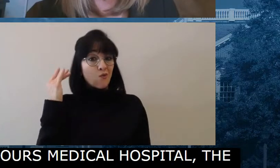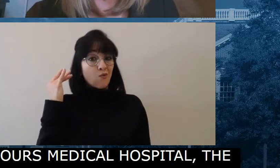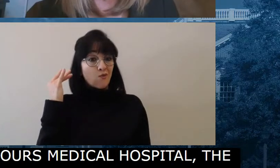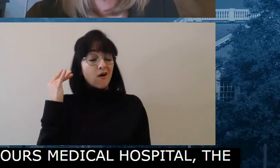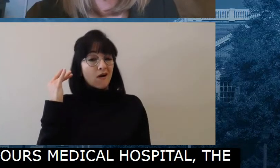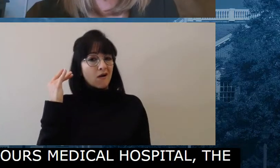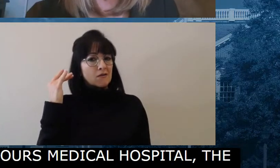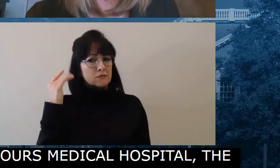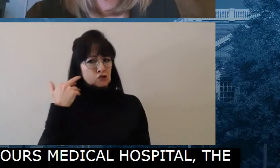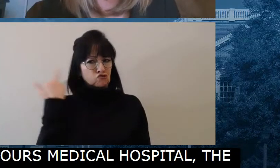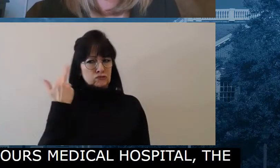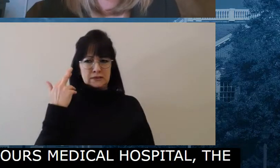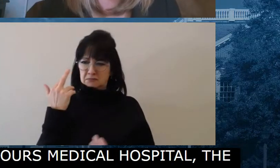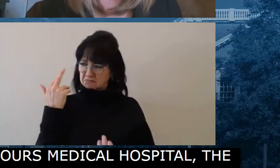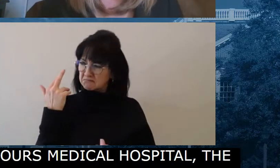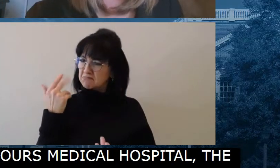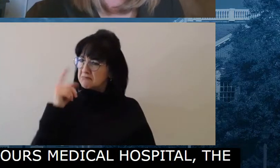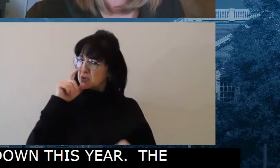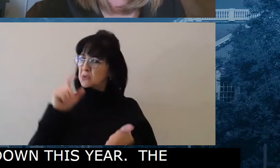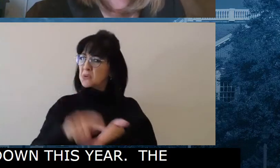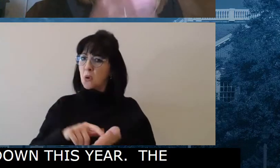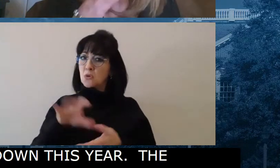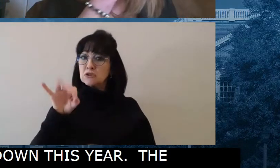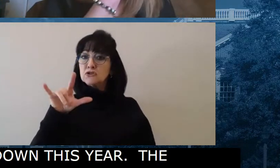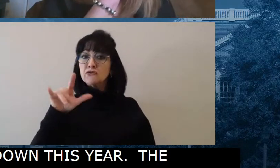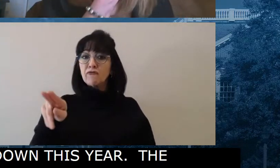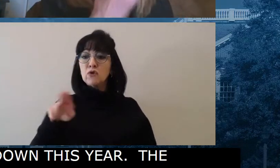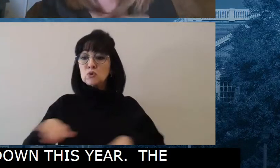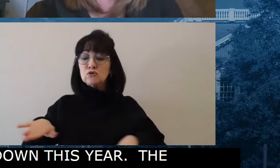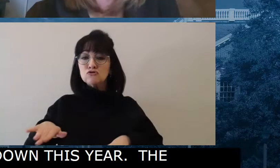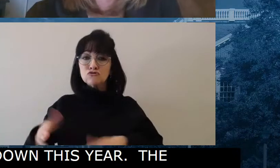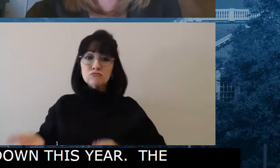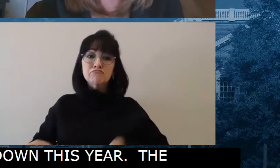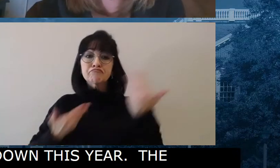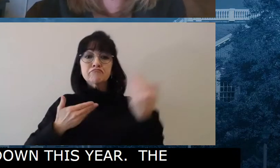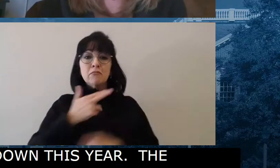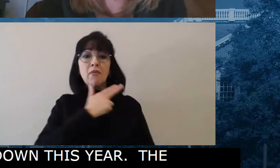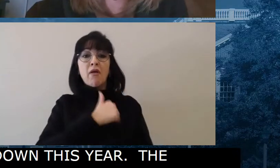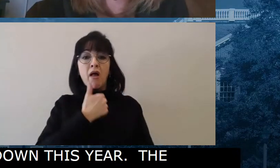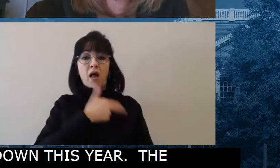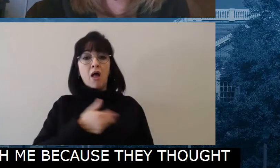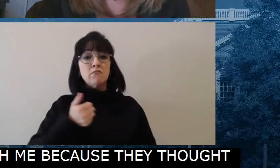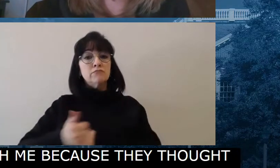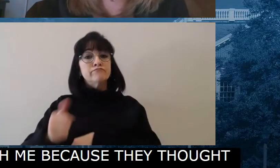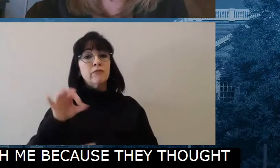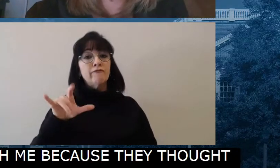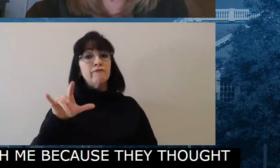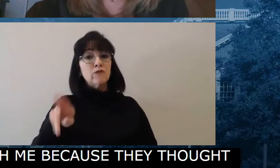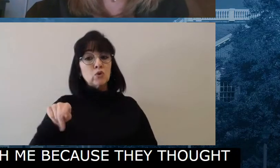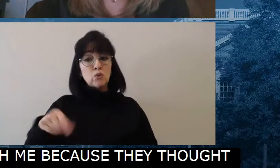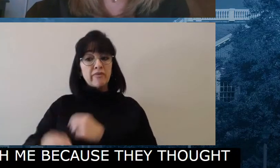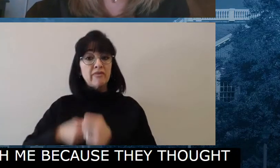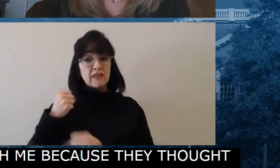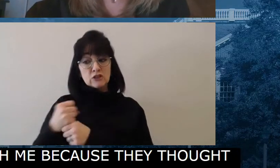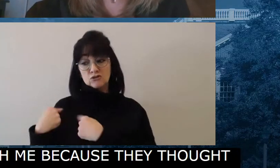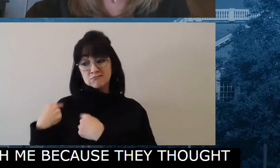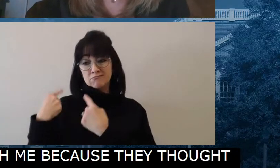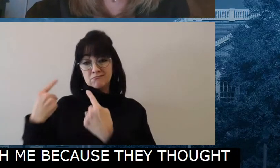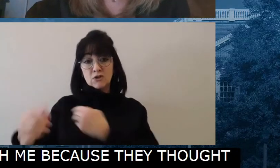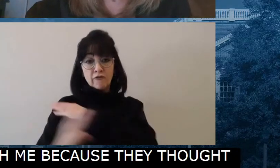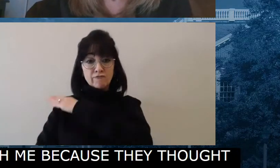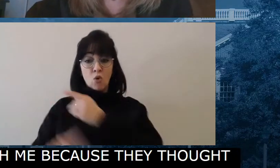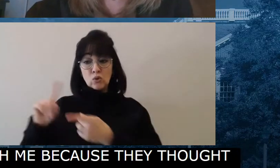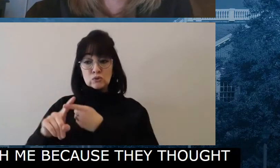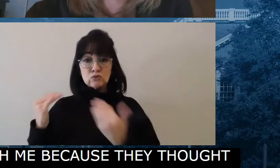weren't in school as much. They were wearing masks. There was a lot more protective measures that folks are taking, and